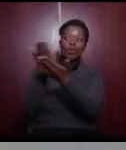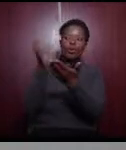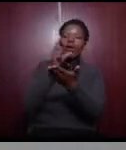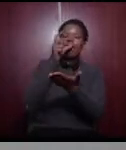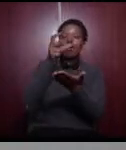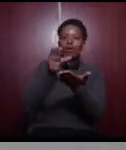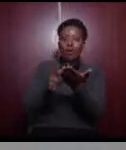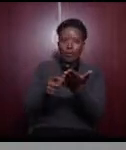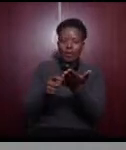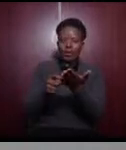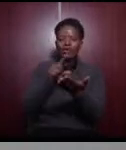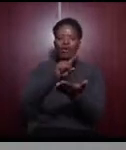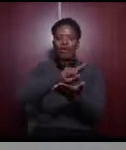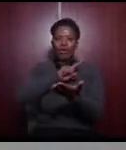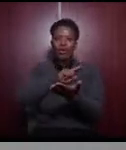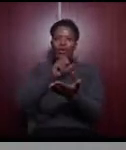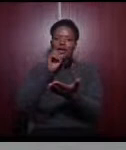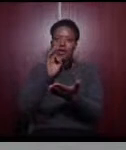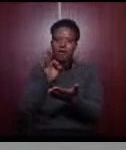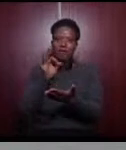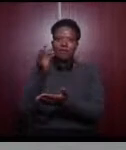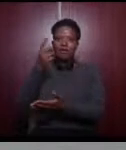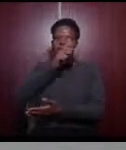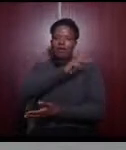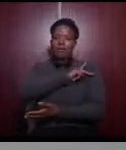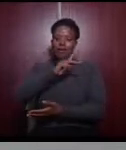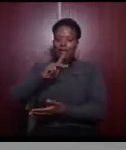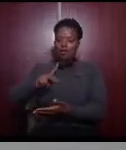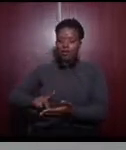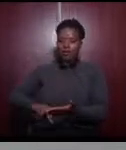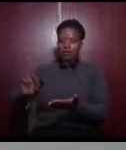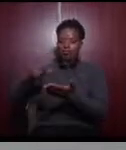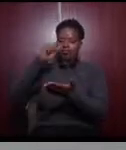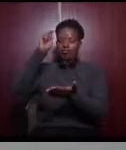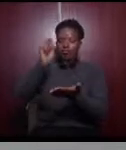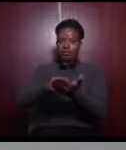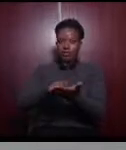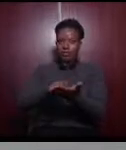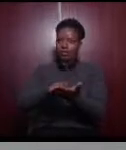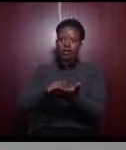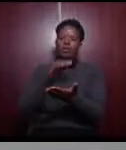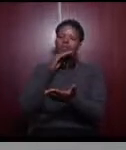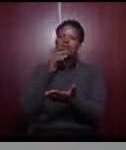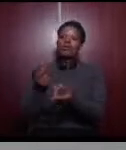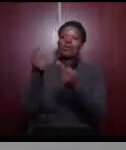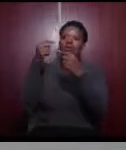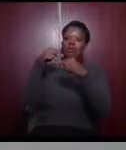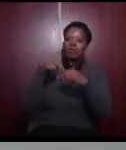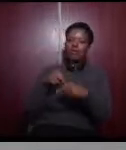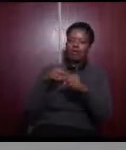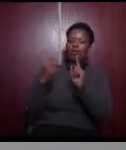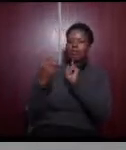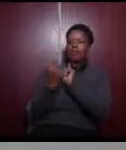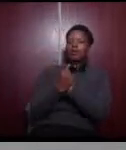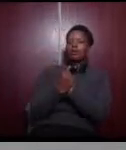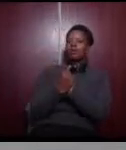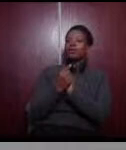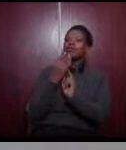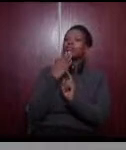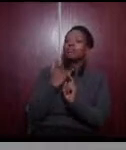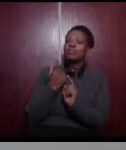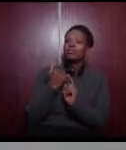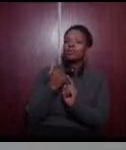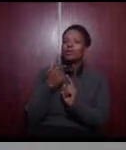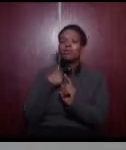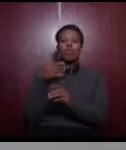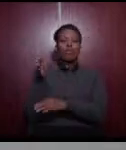once president I sign into act, o ka se kgone gore o tle o batle gore nna ne ke steng nna